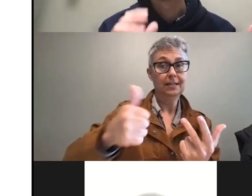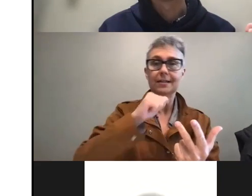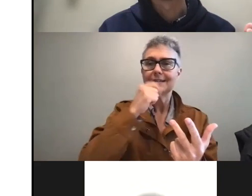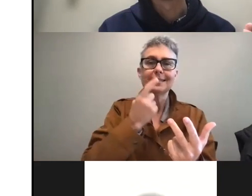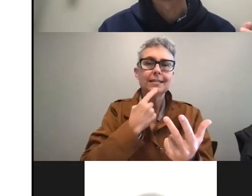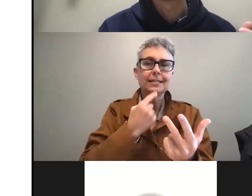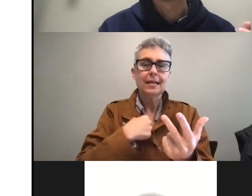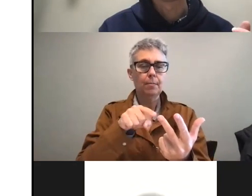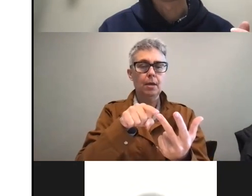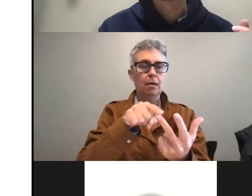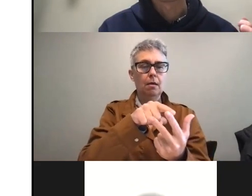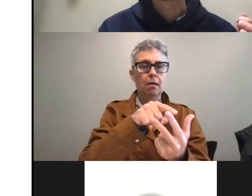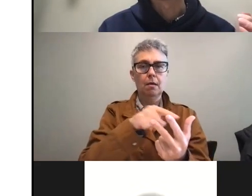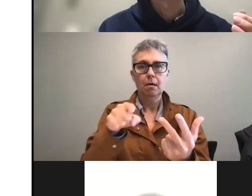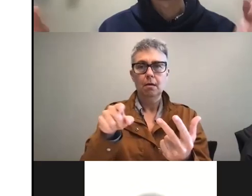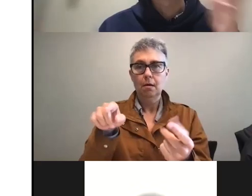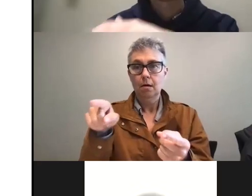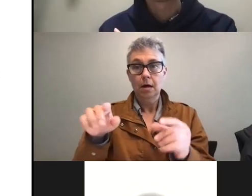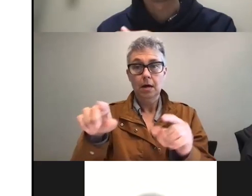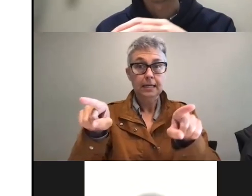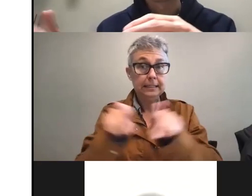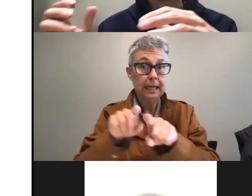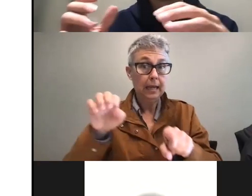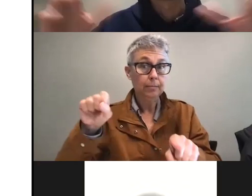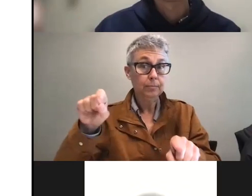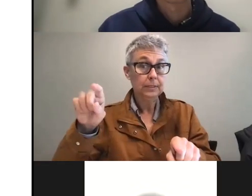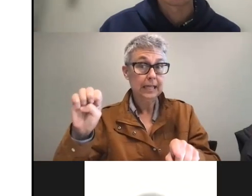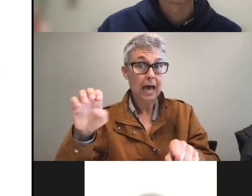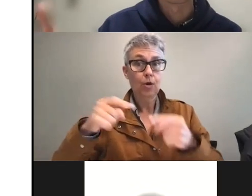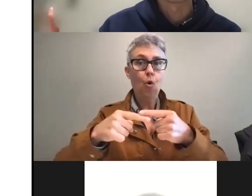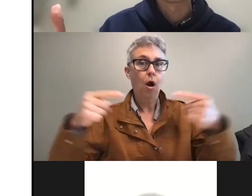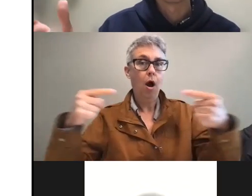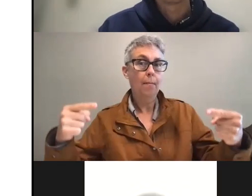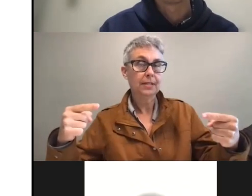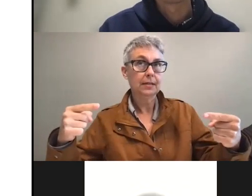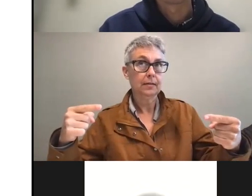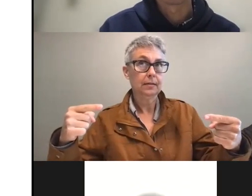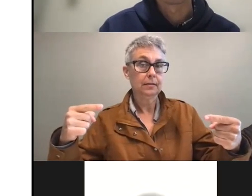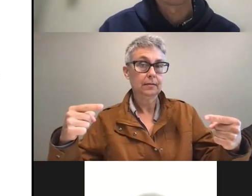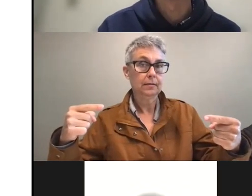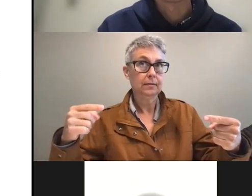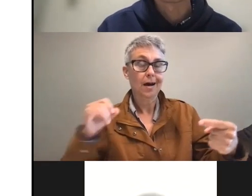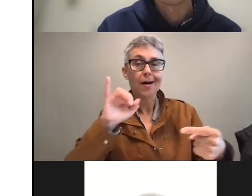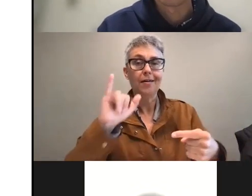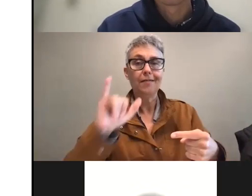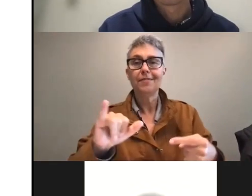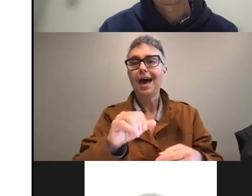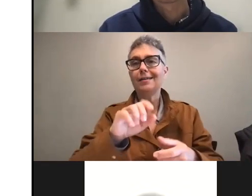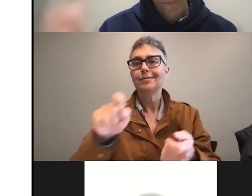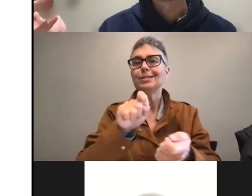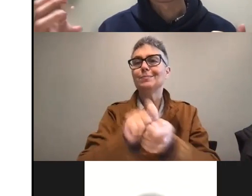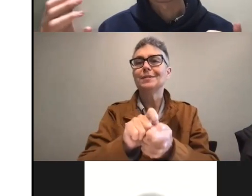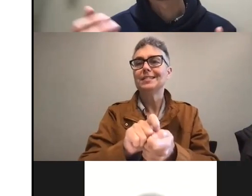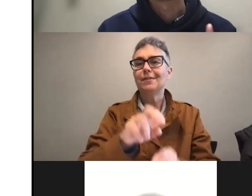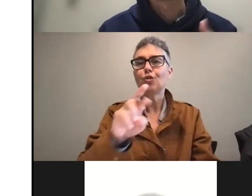tell you whether these 2 residues are on the same side or on the opposite side of the residue Si,